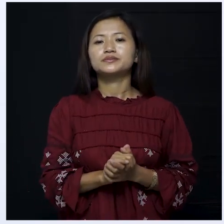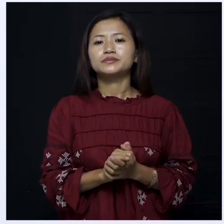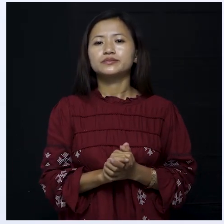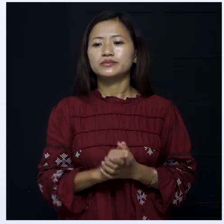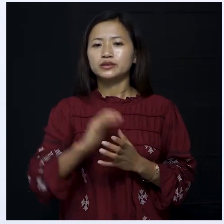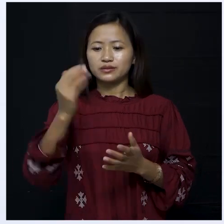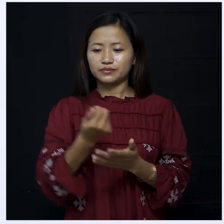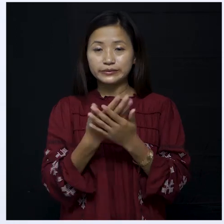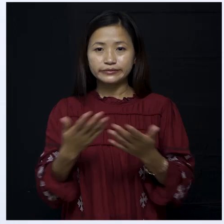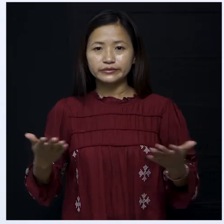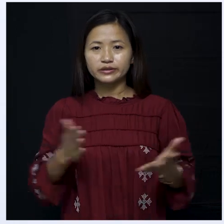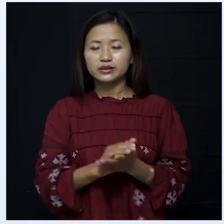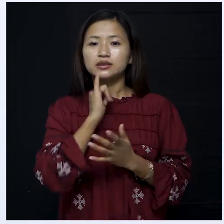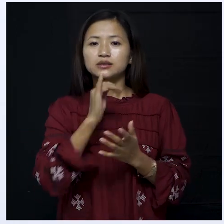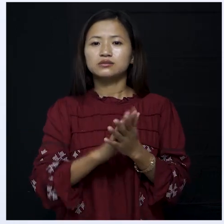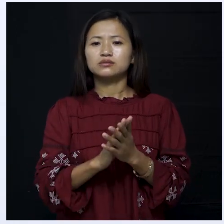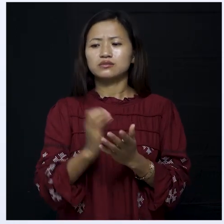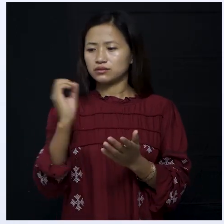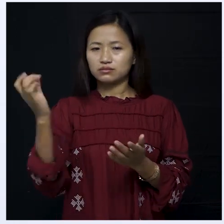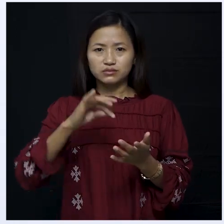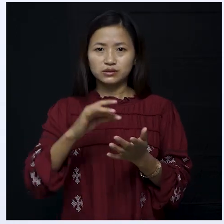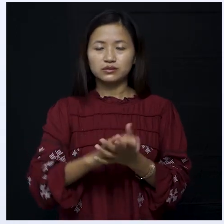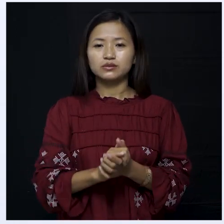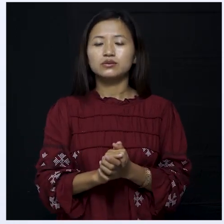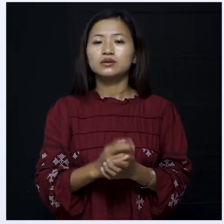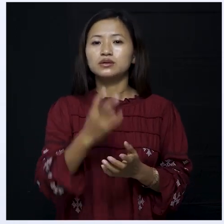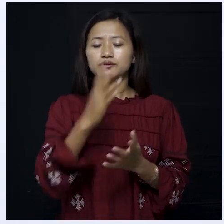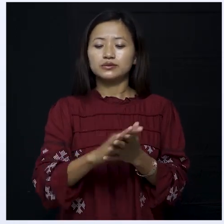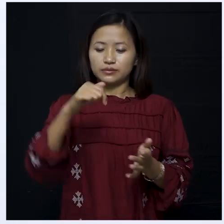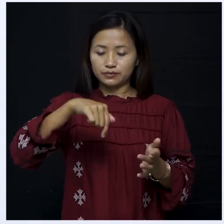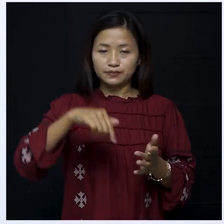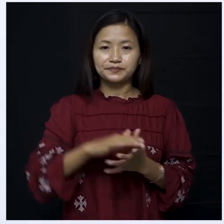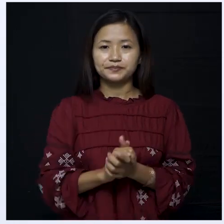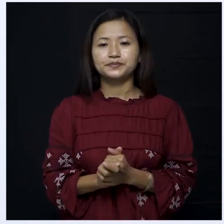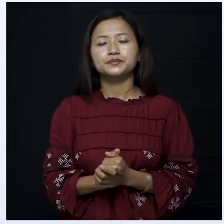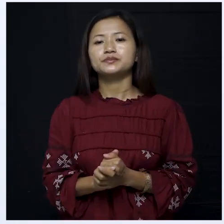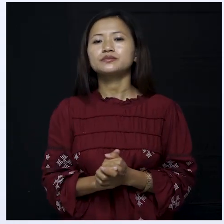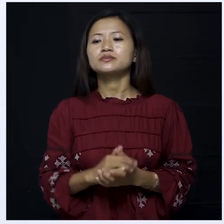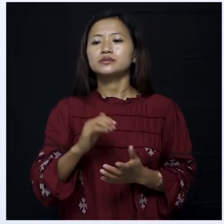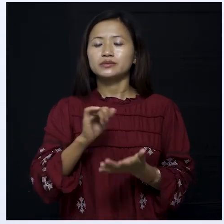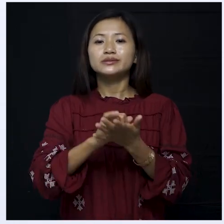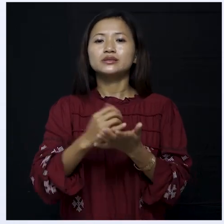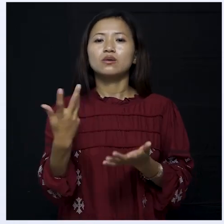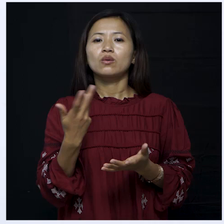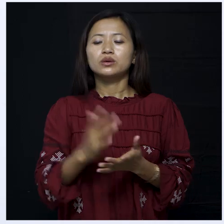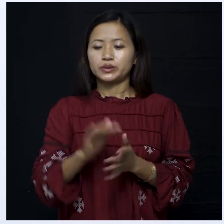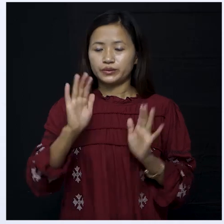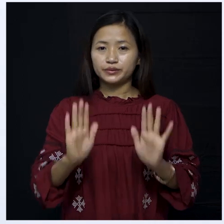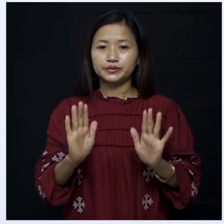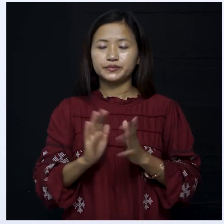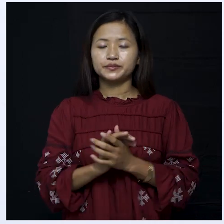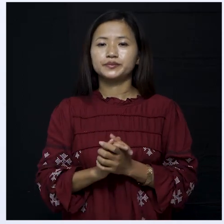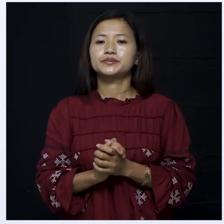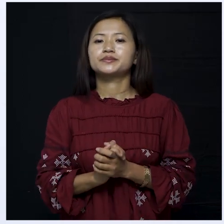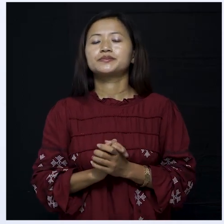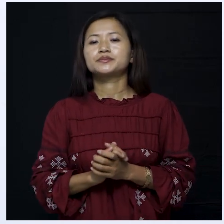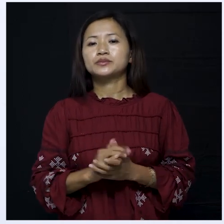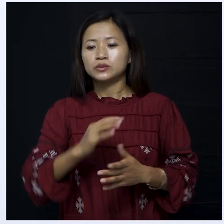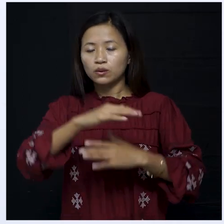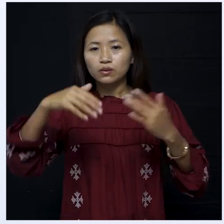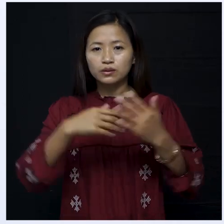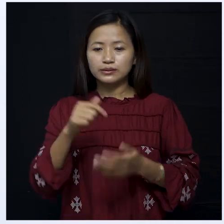that is to occur, that is in the present. So that's what we have here. And as you can see, in